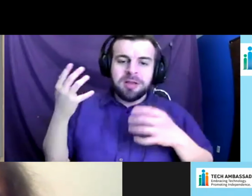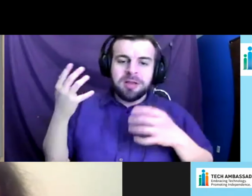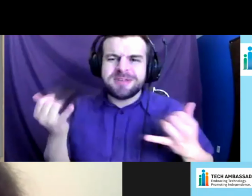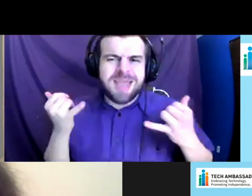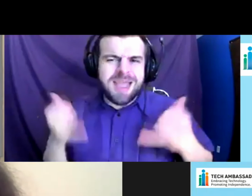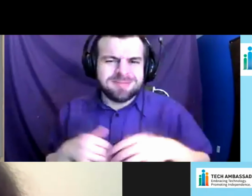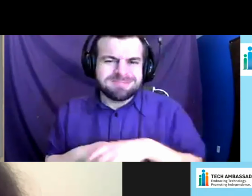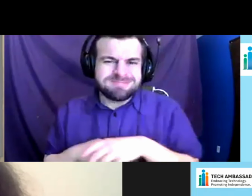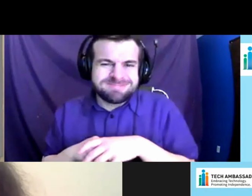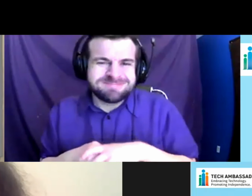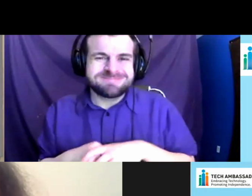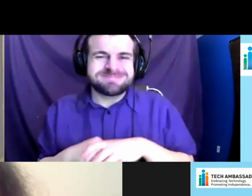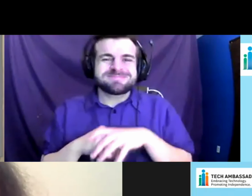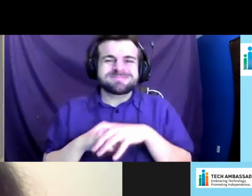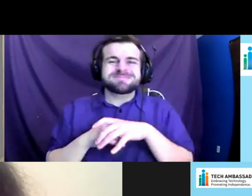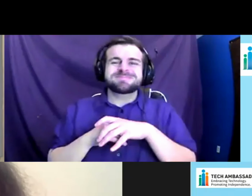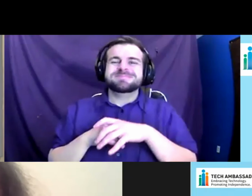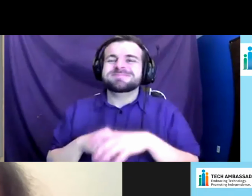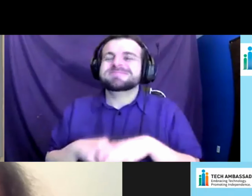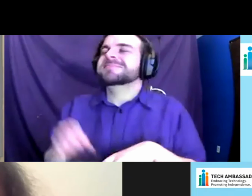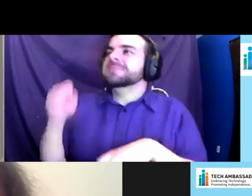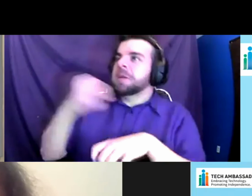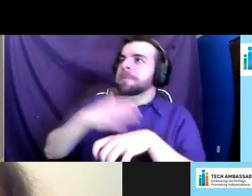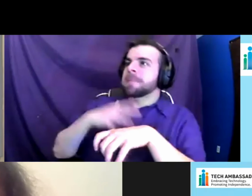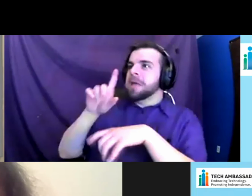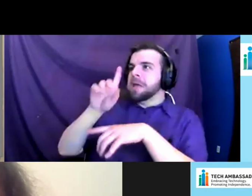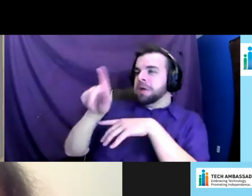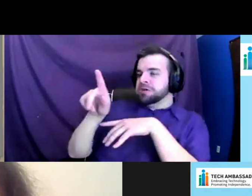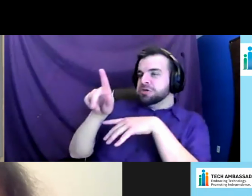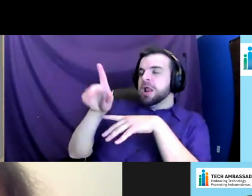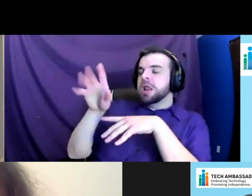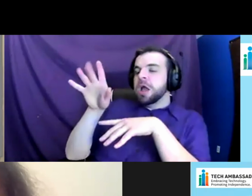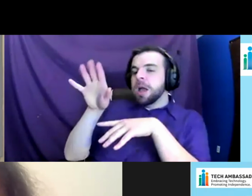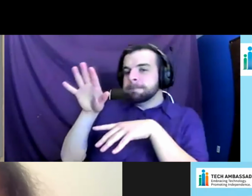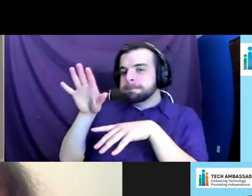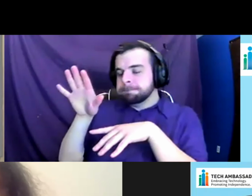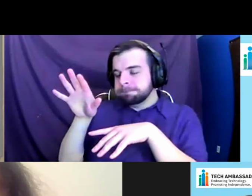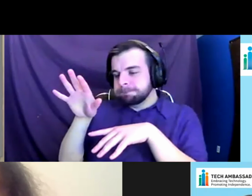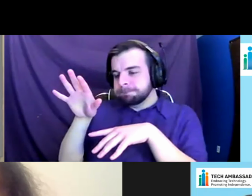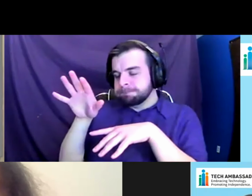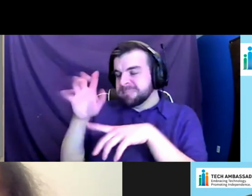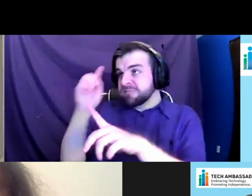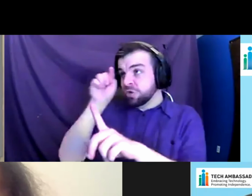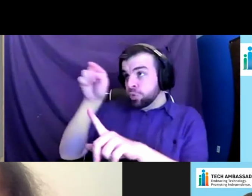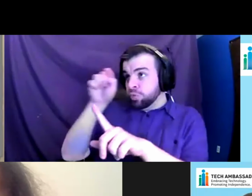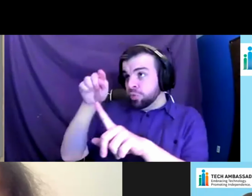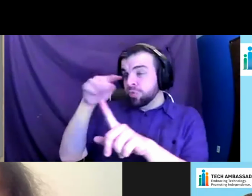Yeah. My question was for you and George,